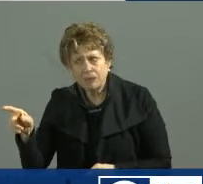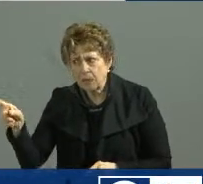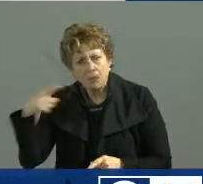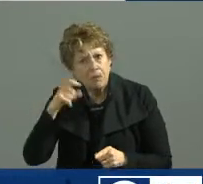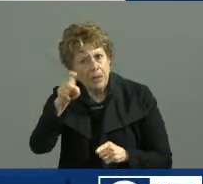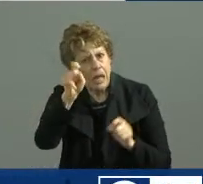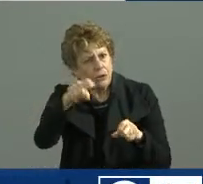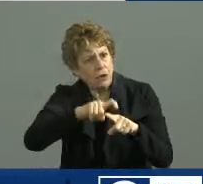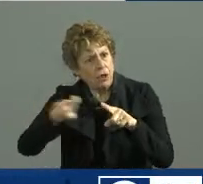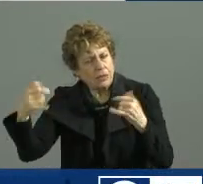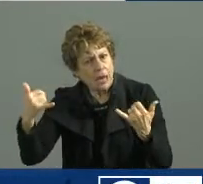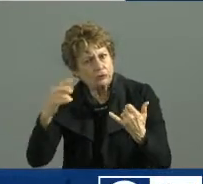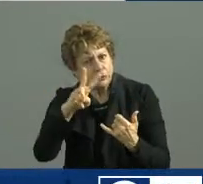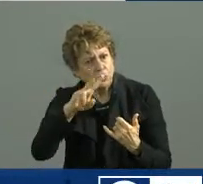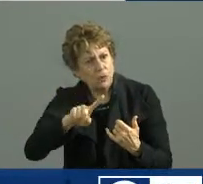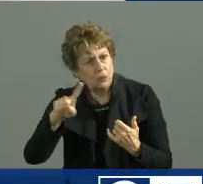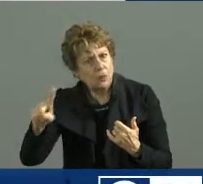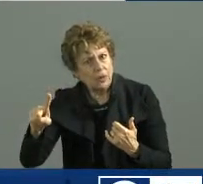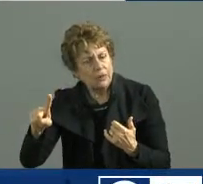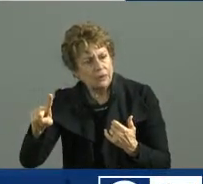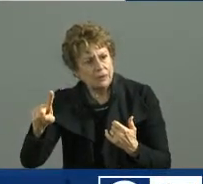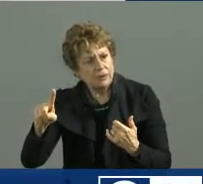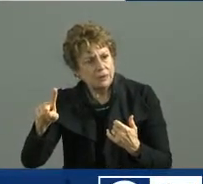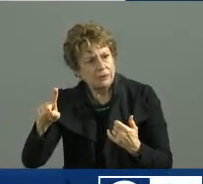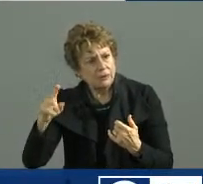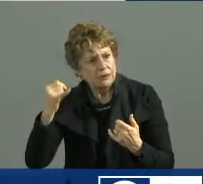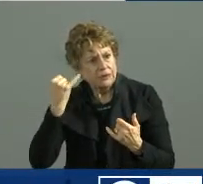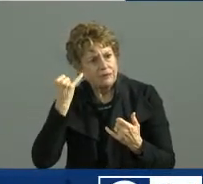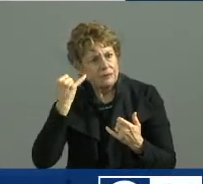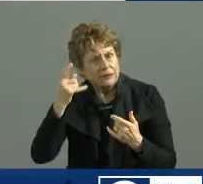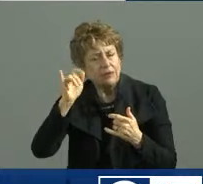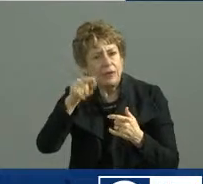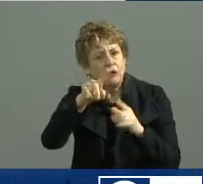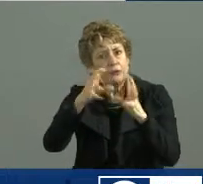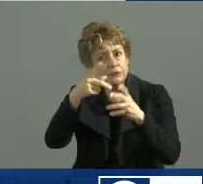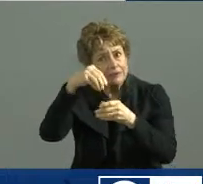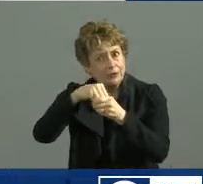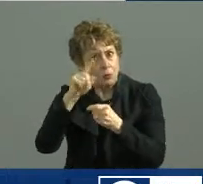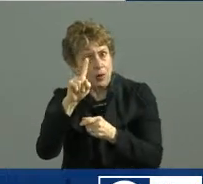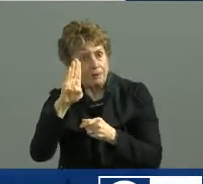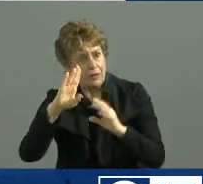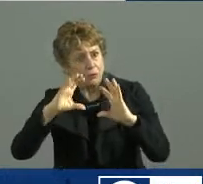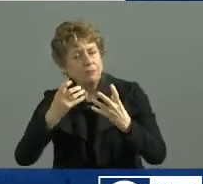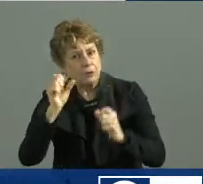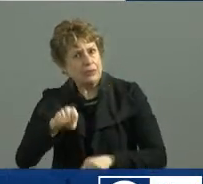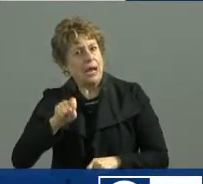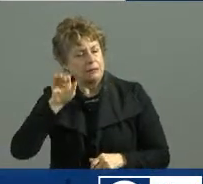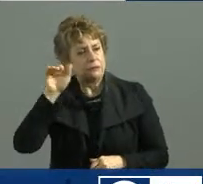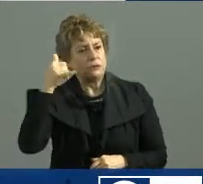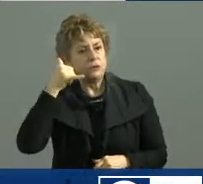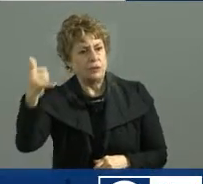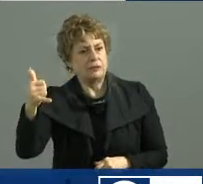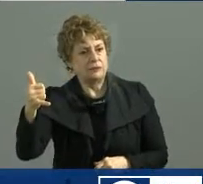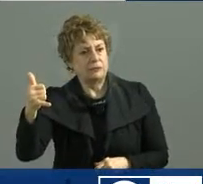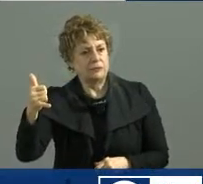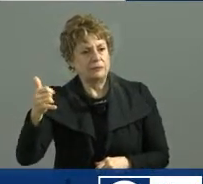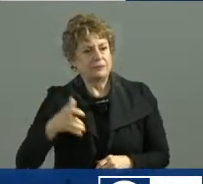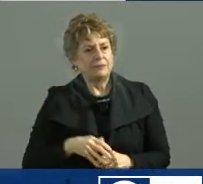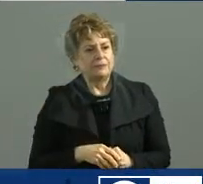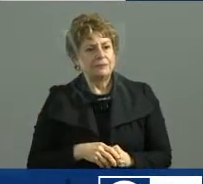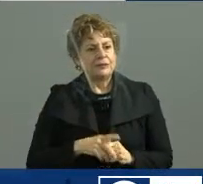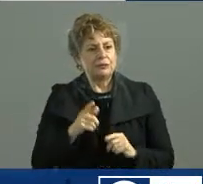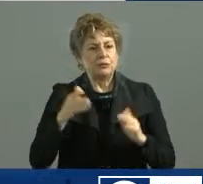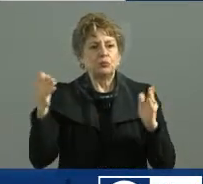already in a 1B, they will help walk through, they'll get you to an individual that can help schedule that appointment if you can't